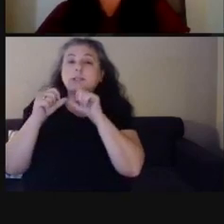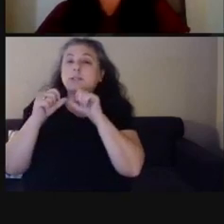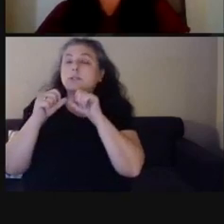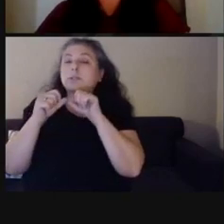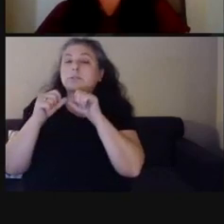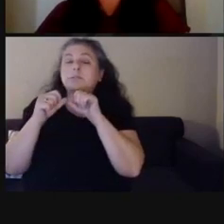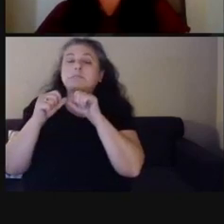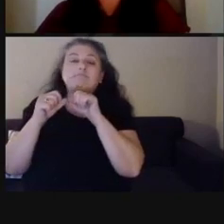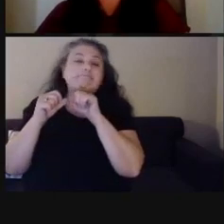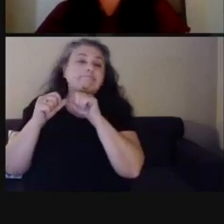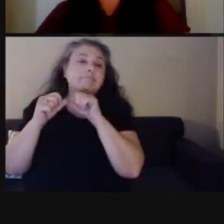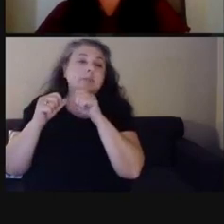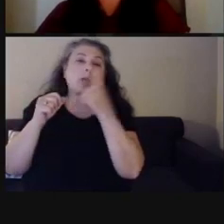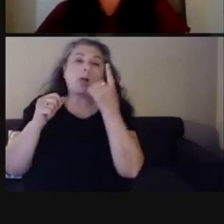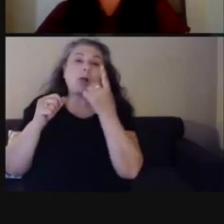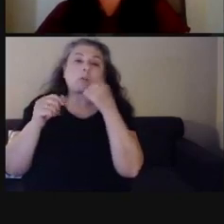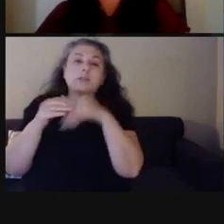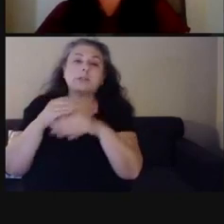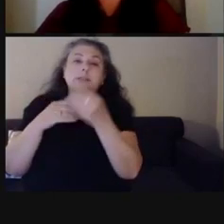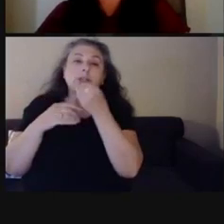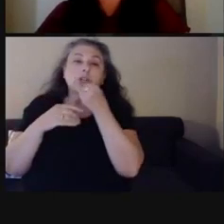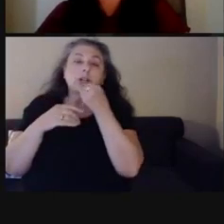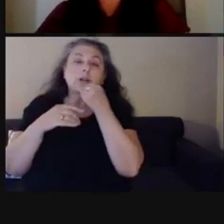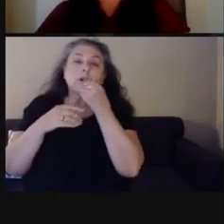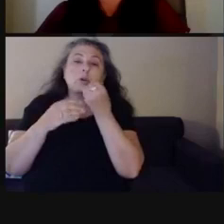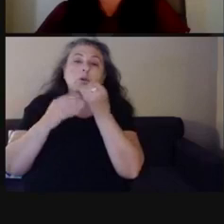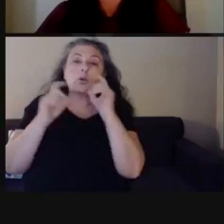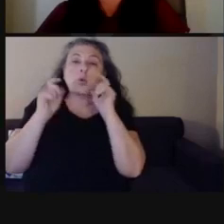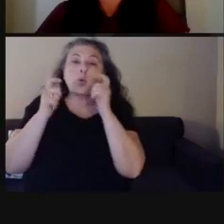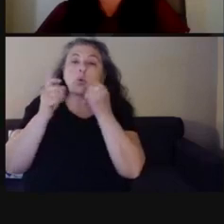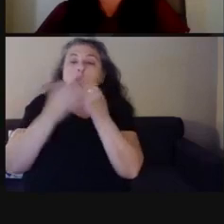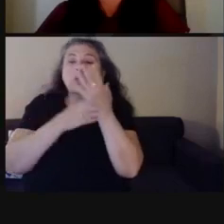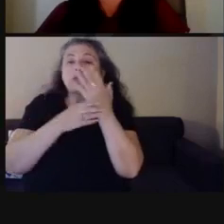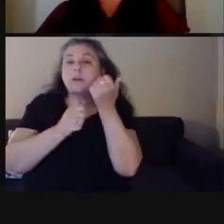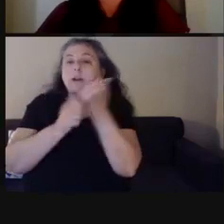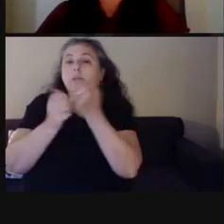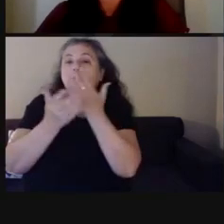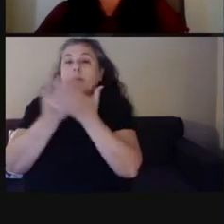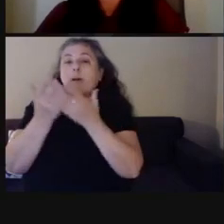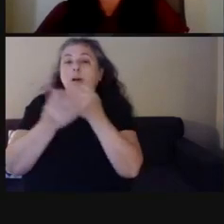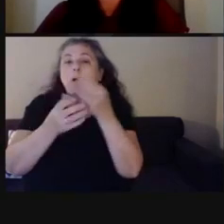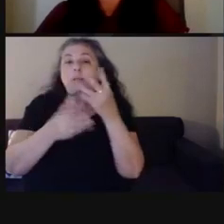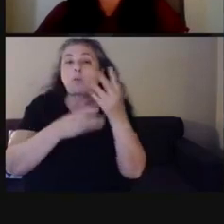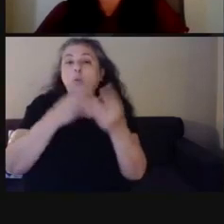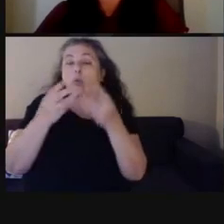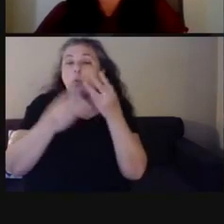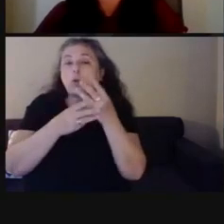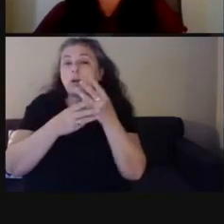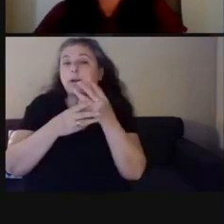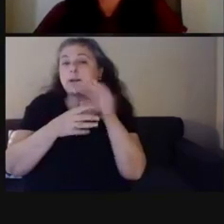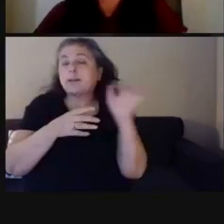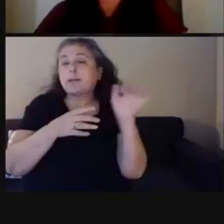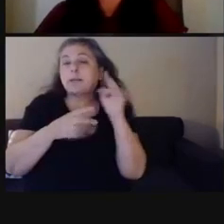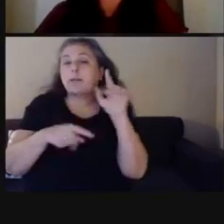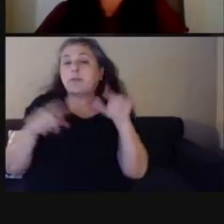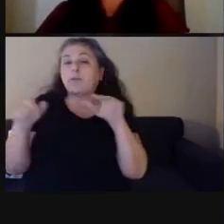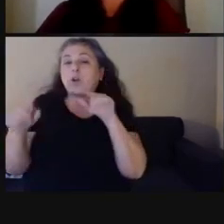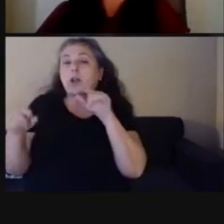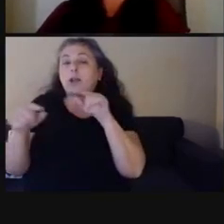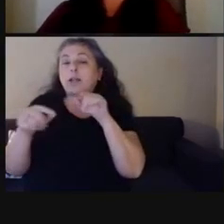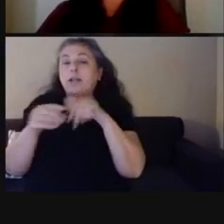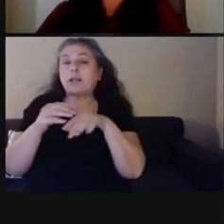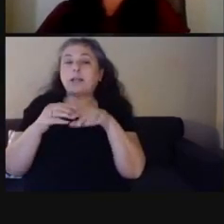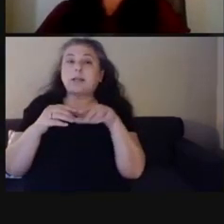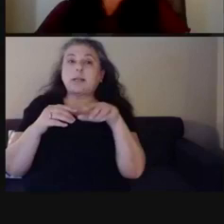diet. Corn grows, I believe, in every part of the world. There's even a variety in